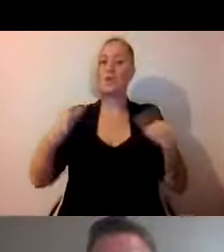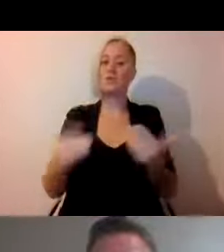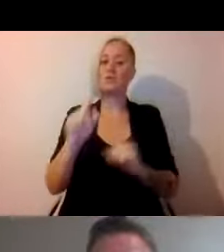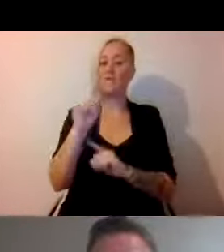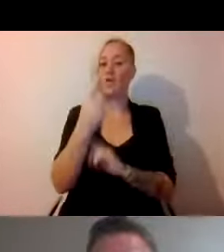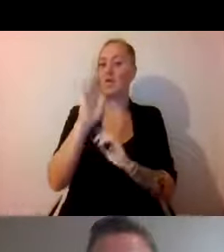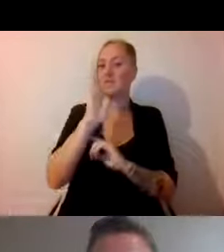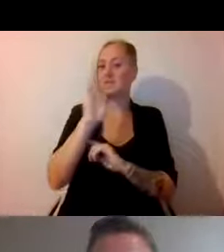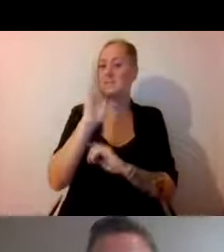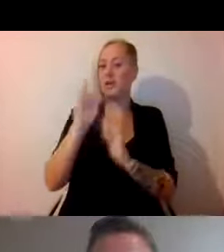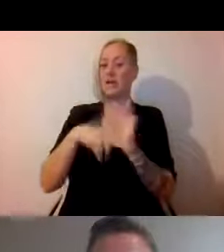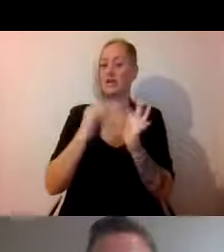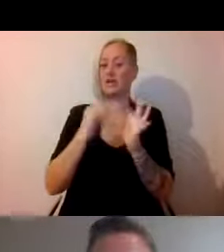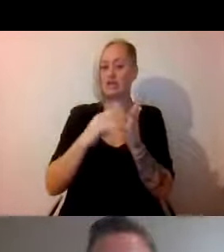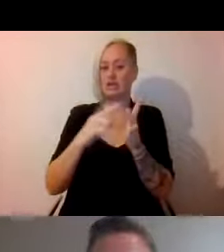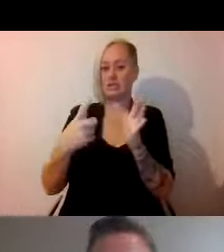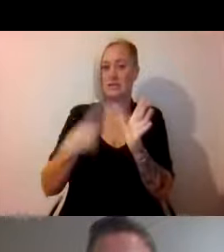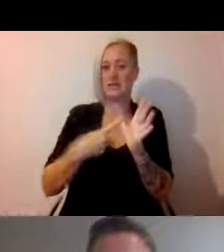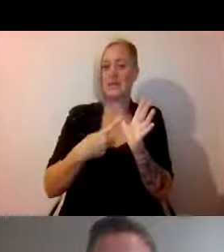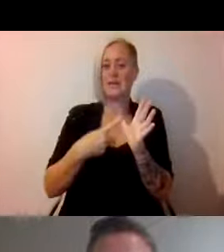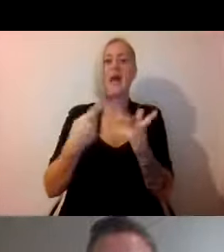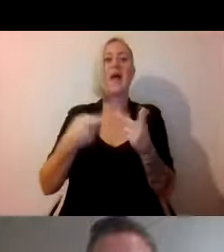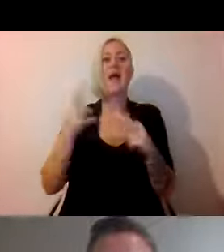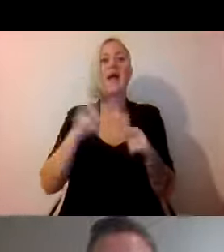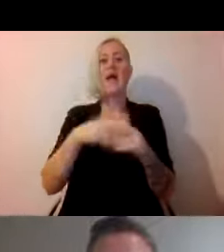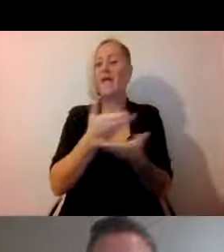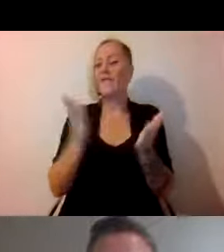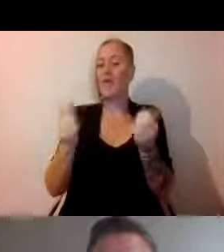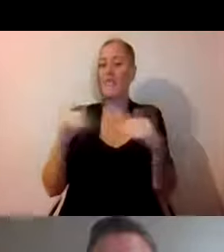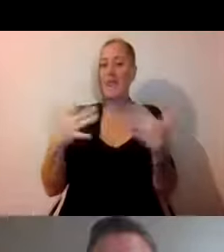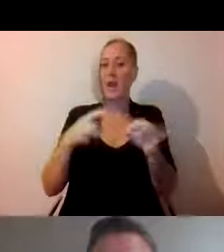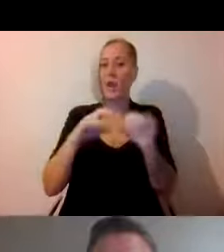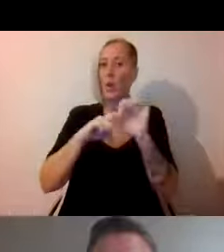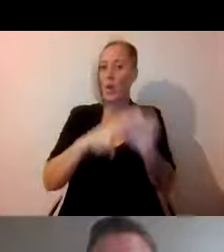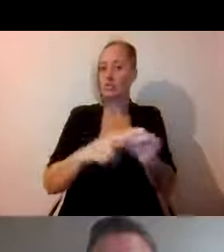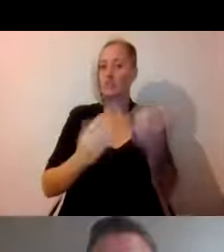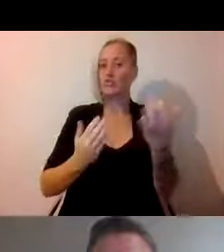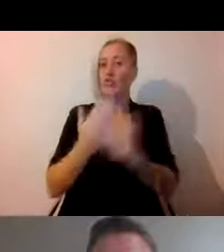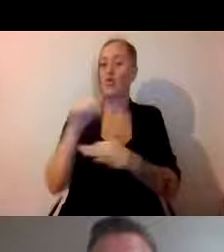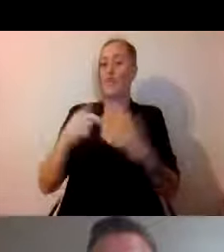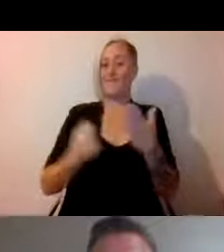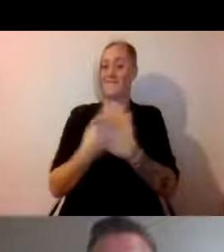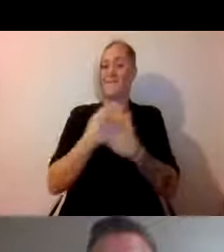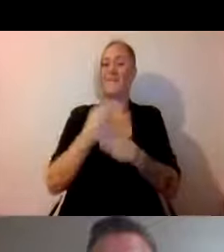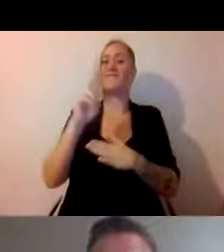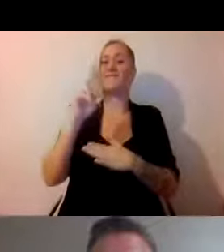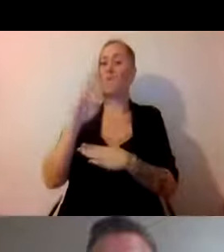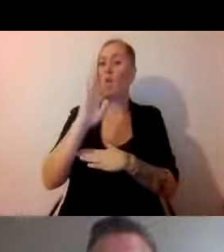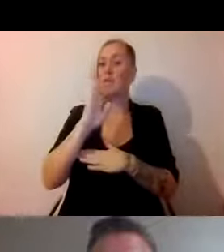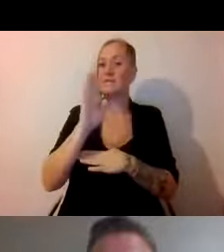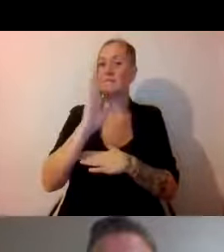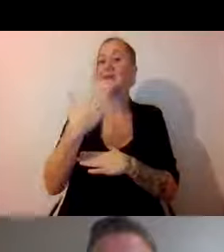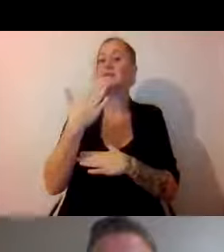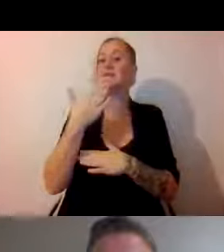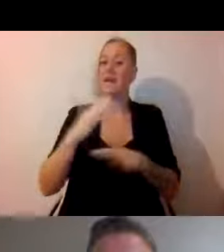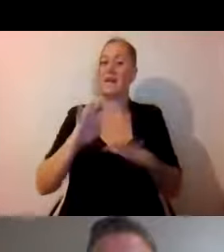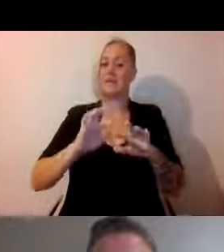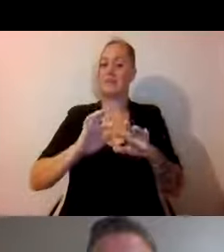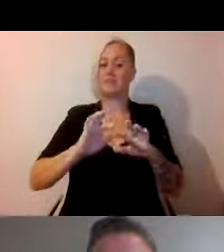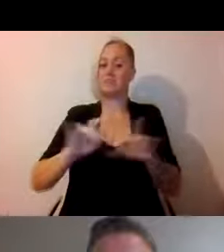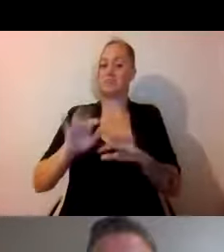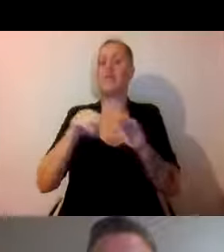Jessica, if you've got any questions throughout the event for our speakers, please feel free to pop them in the chat